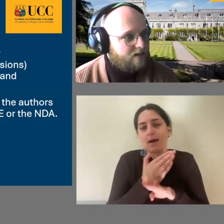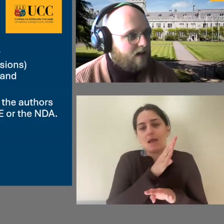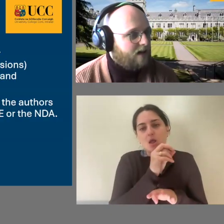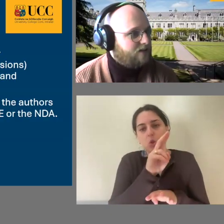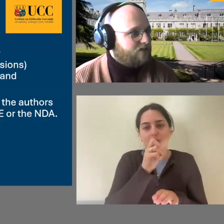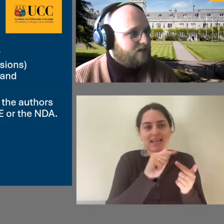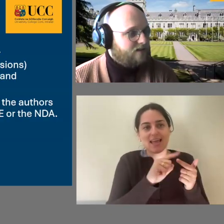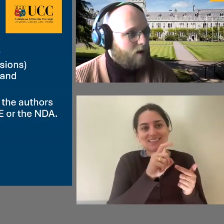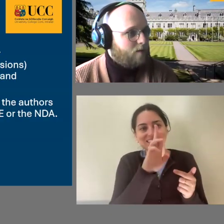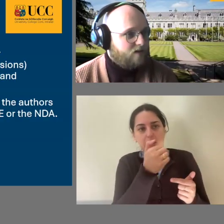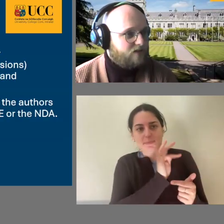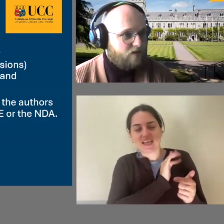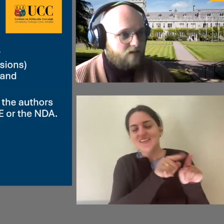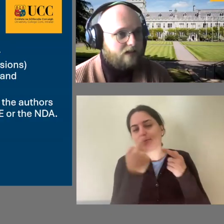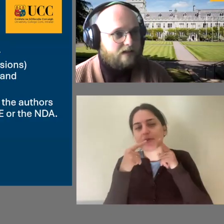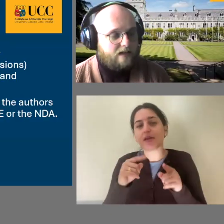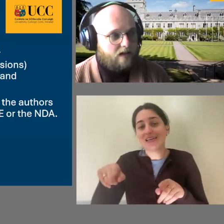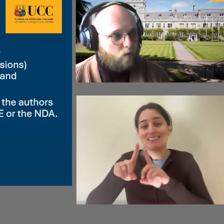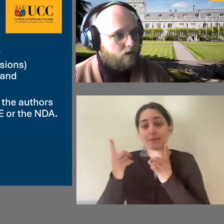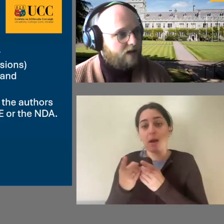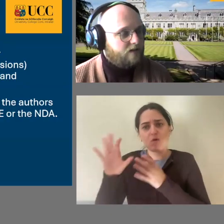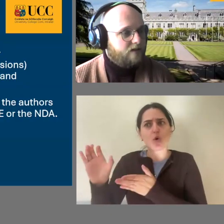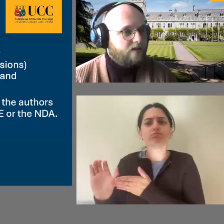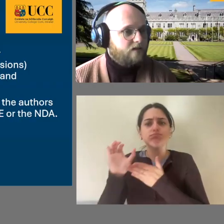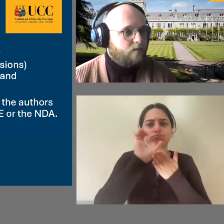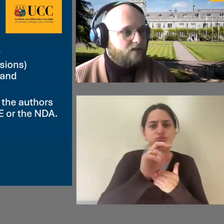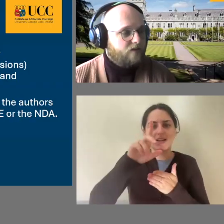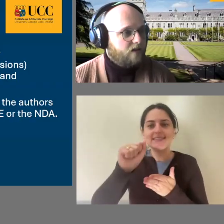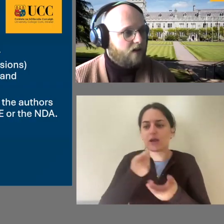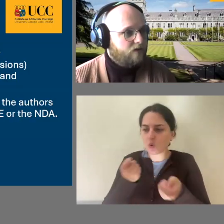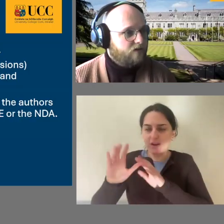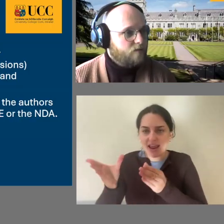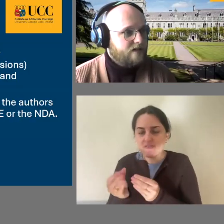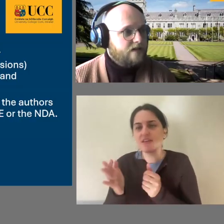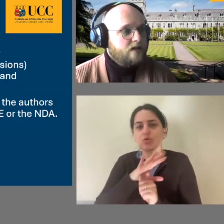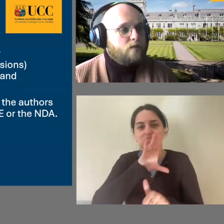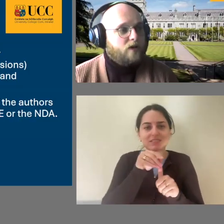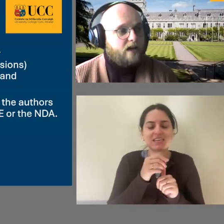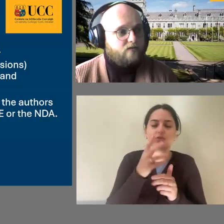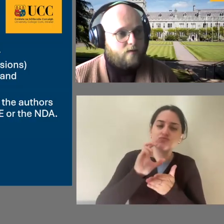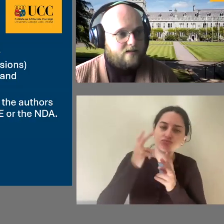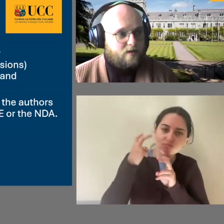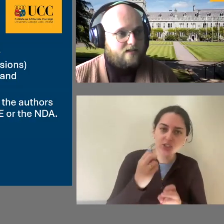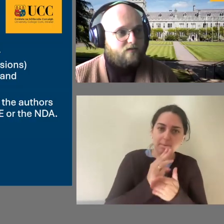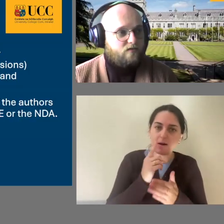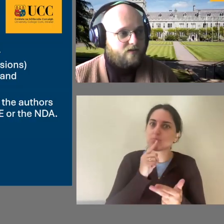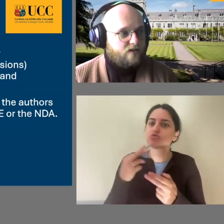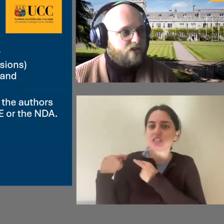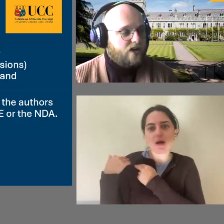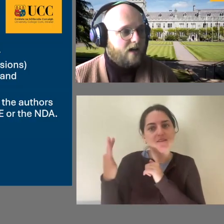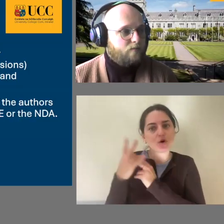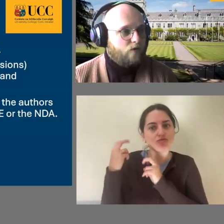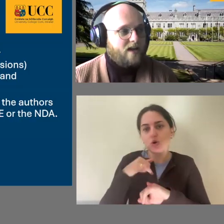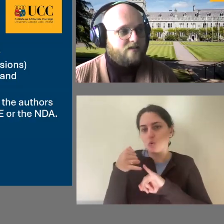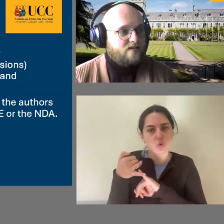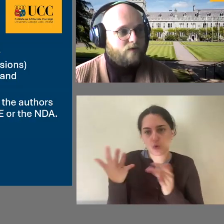and Darren. Just the department obviously funded it. The NDA coordinated the specific research piece. But again, the responsibility for the